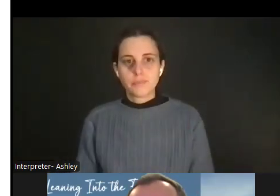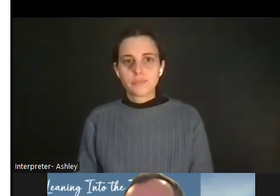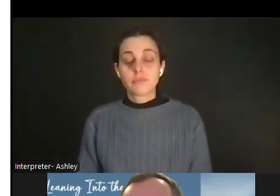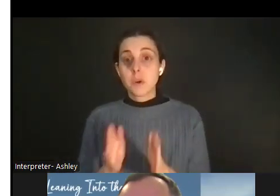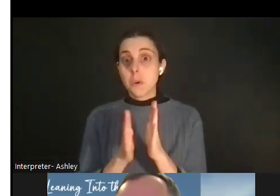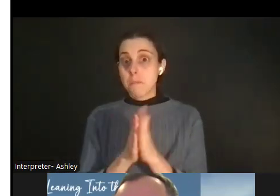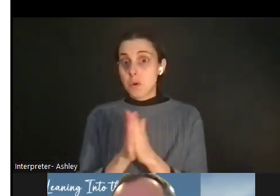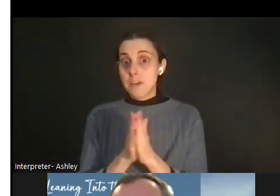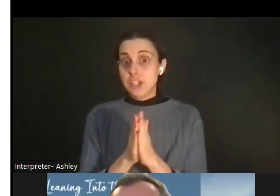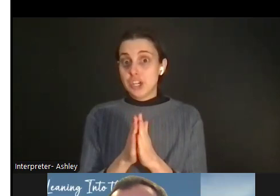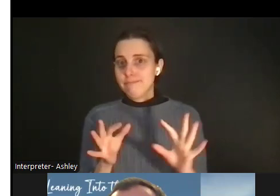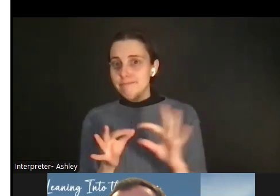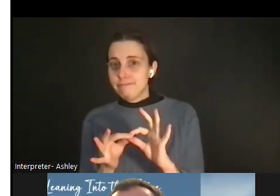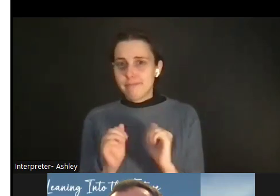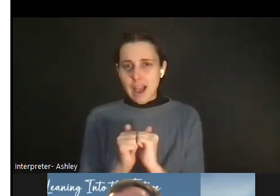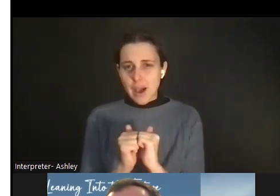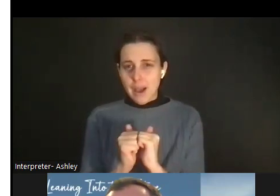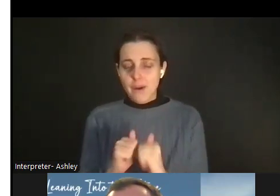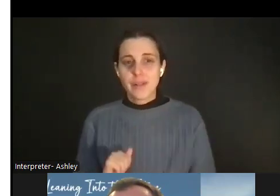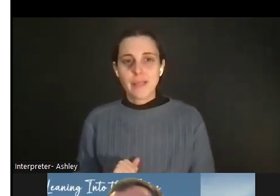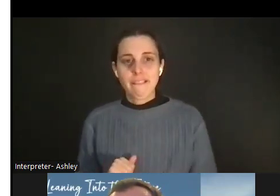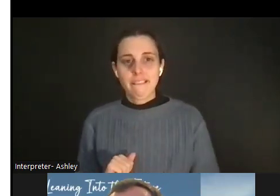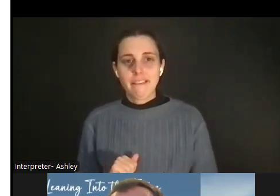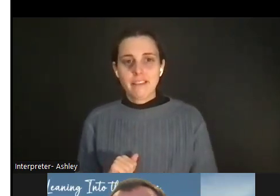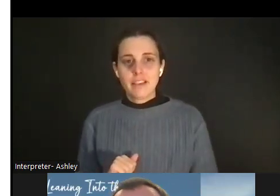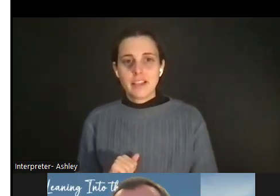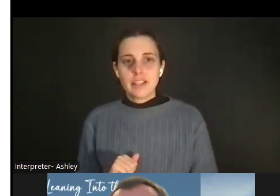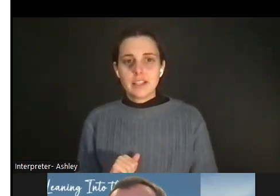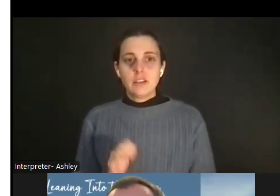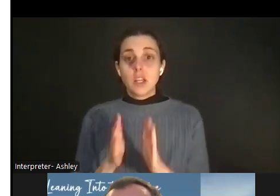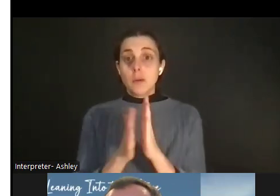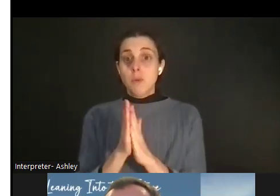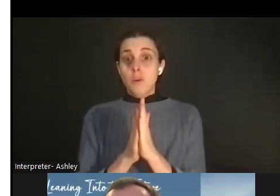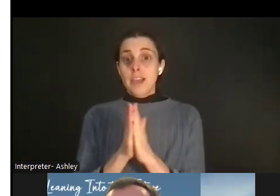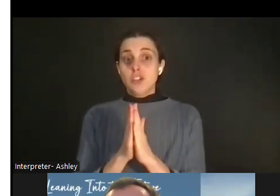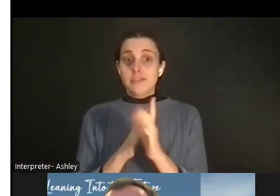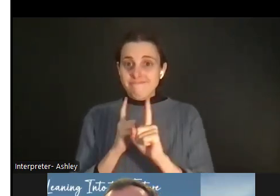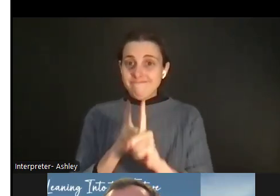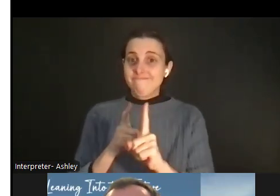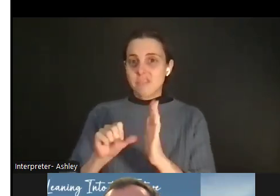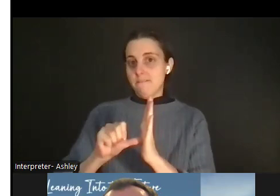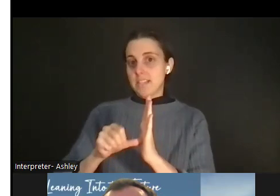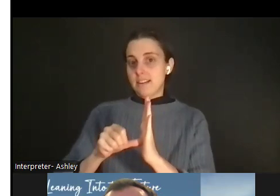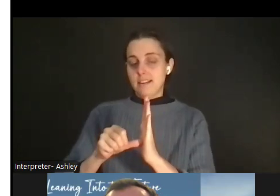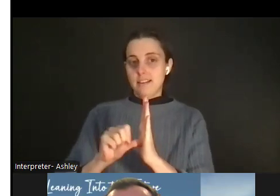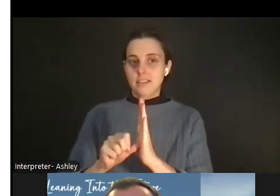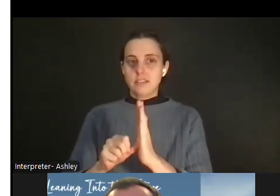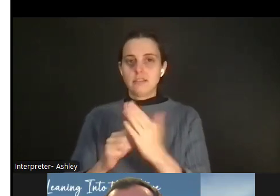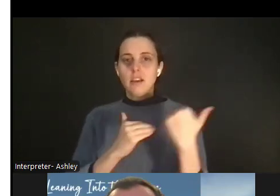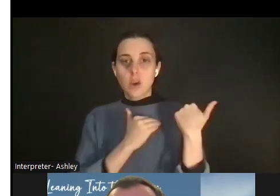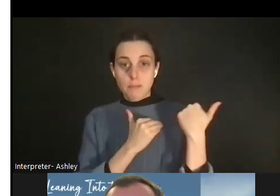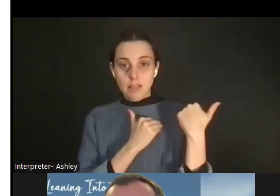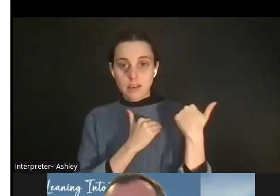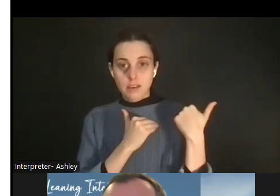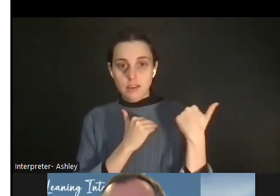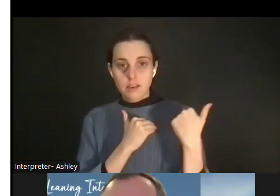ties to motivation. So motivation comes through accountability also. So accountability, we went